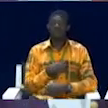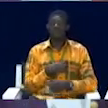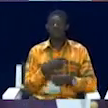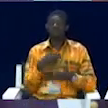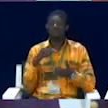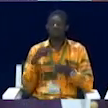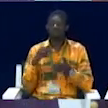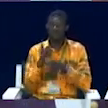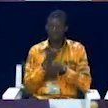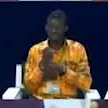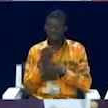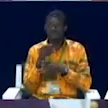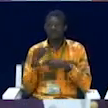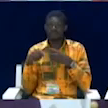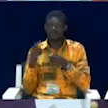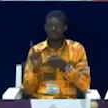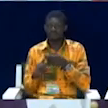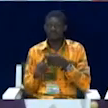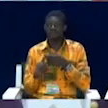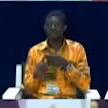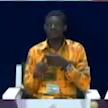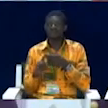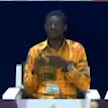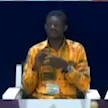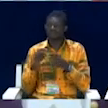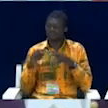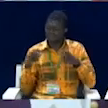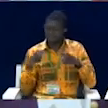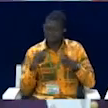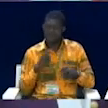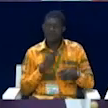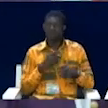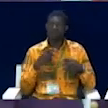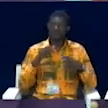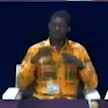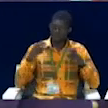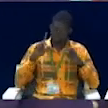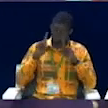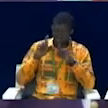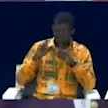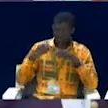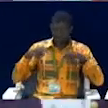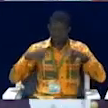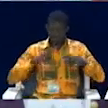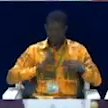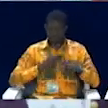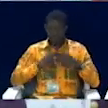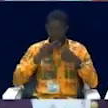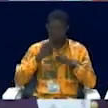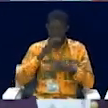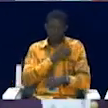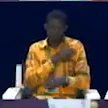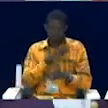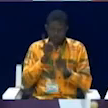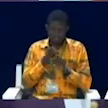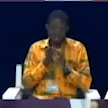So we went to the hospital and we were recommended for some checkups, some tests. By the time the result